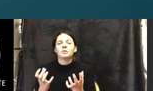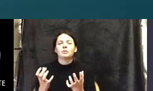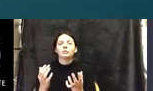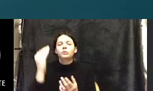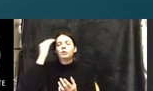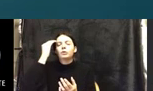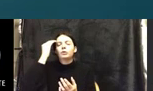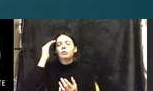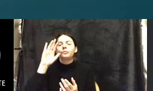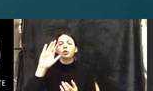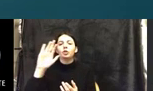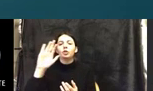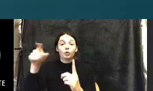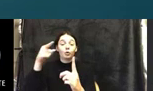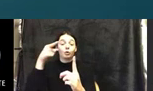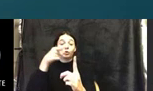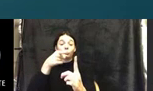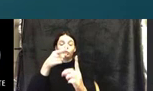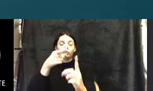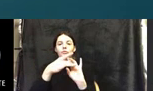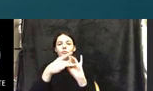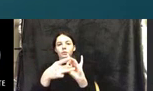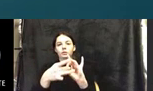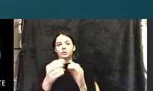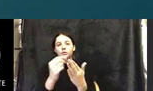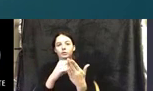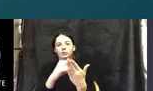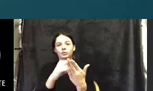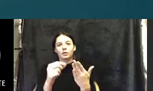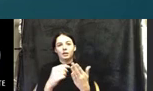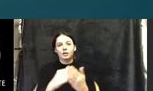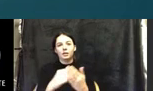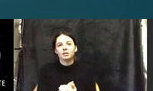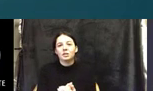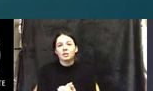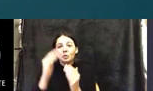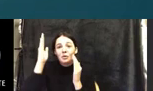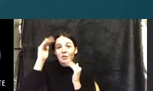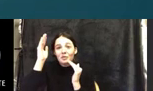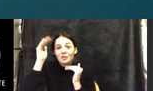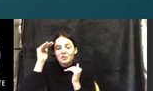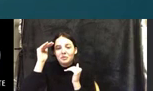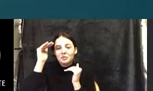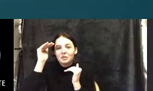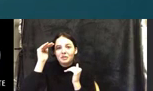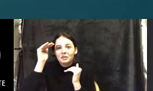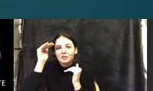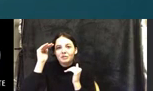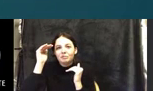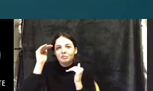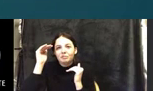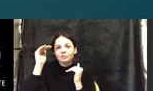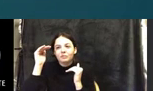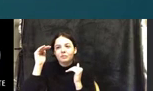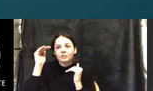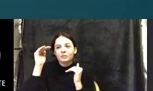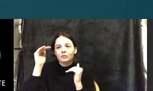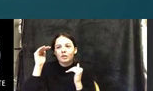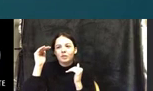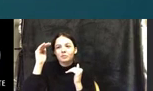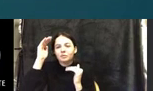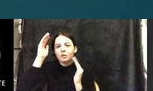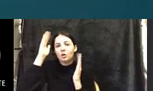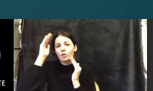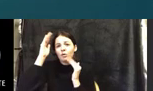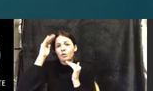writing. And I'd like to say that I hope no answer will be money, because writing books doesn't really make money